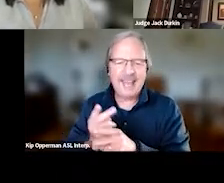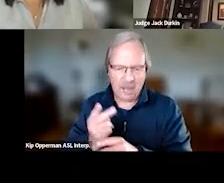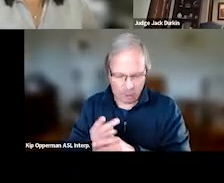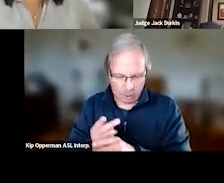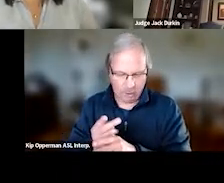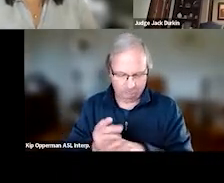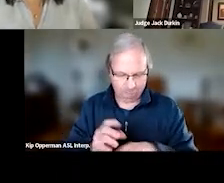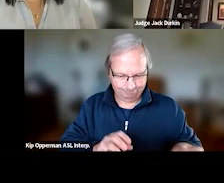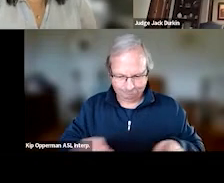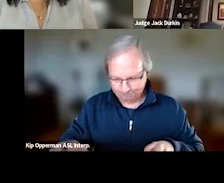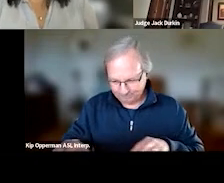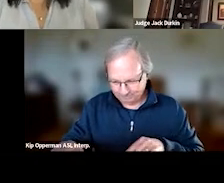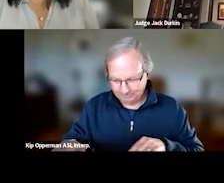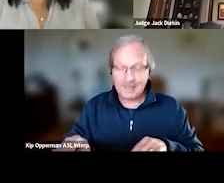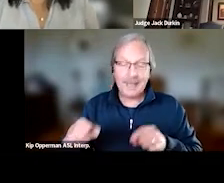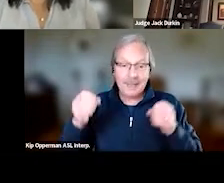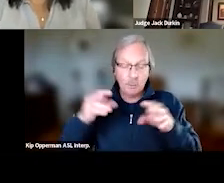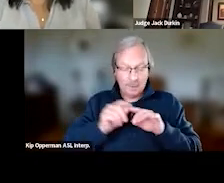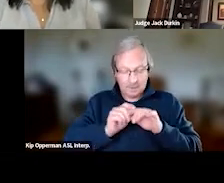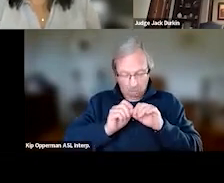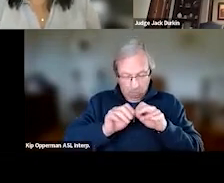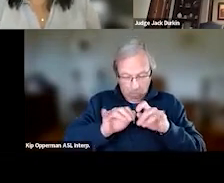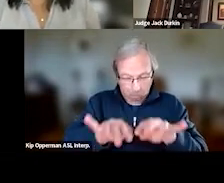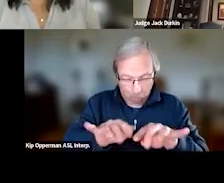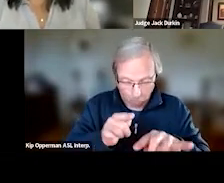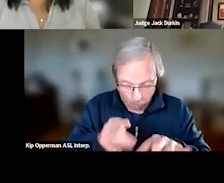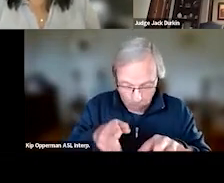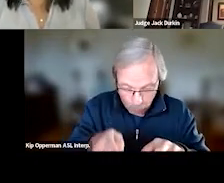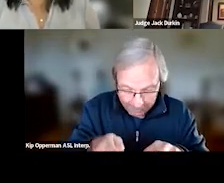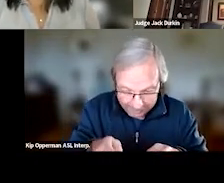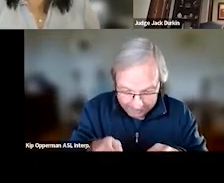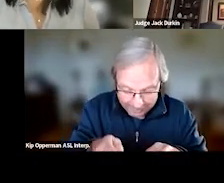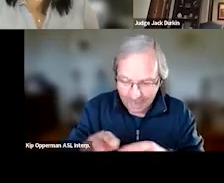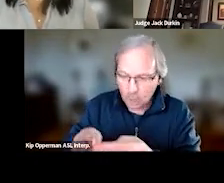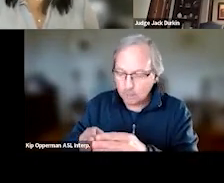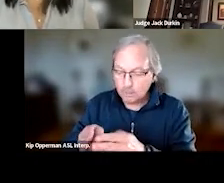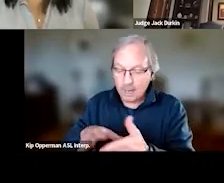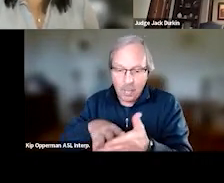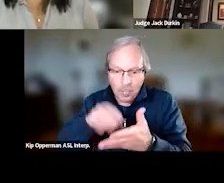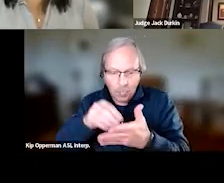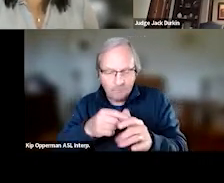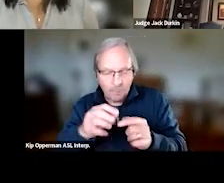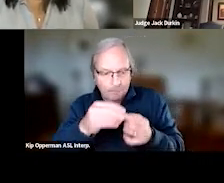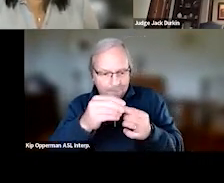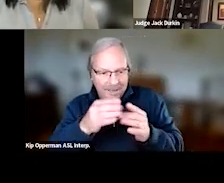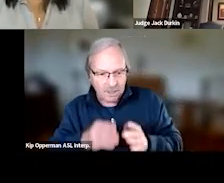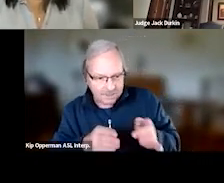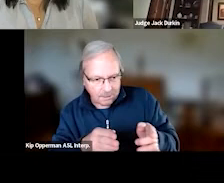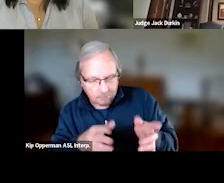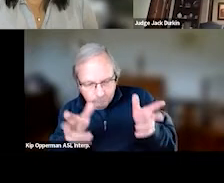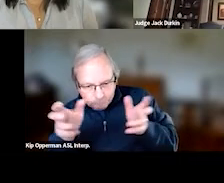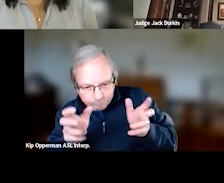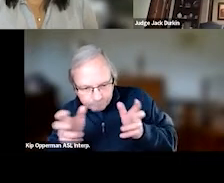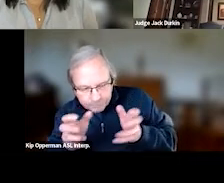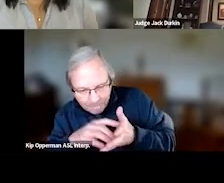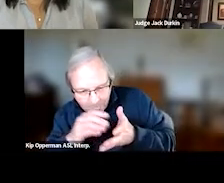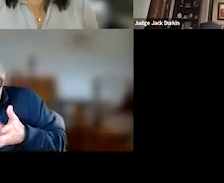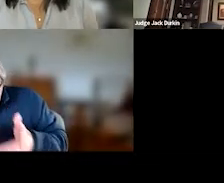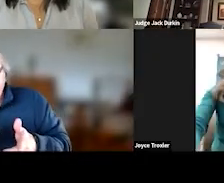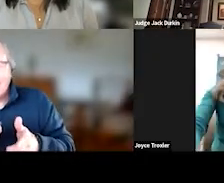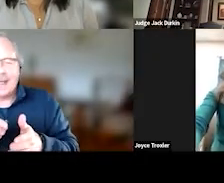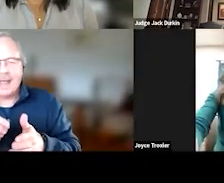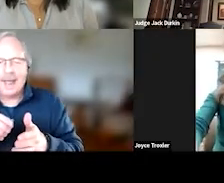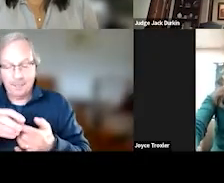Rather than information flowing in one direction, community providers learn from specialists, they learn from each other, and specialists learn from